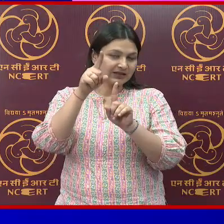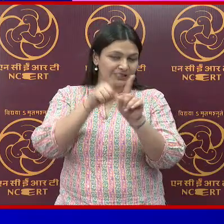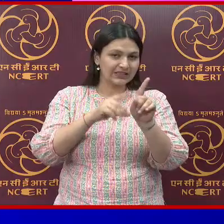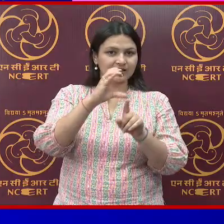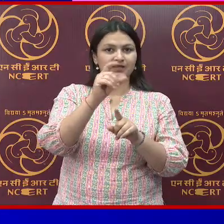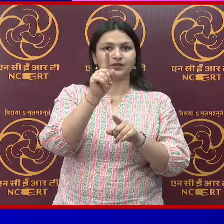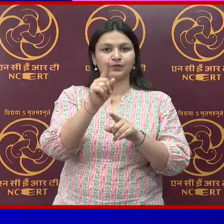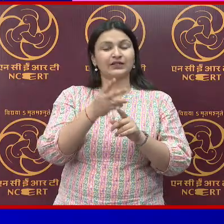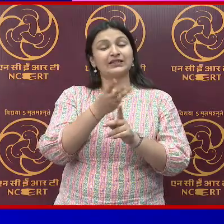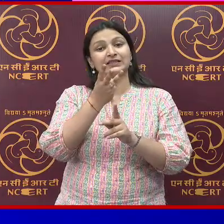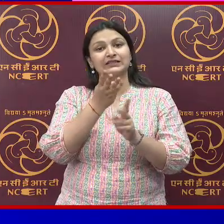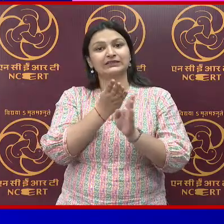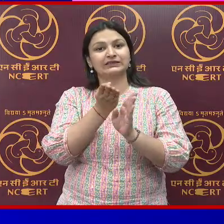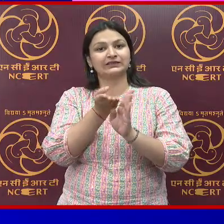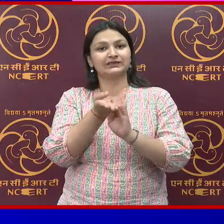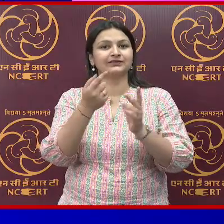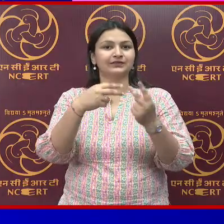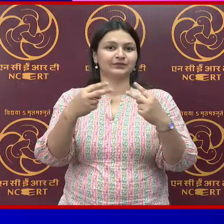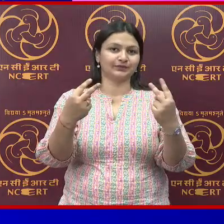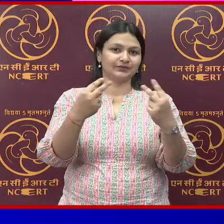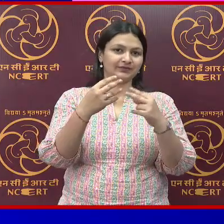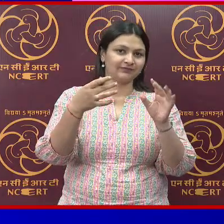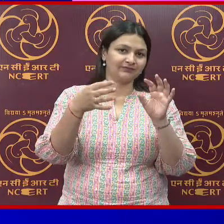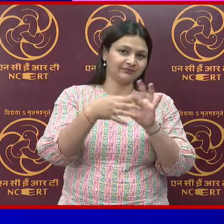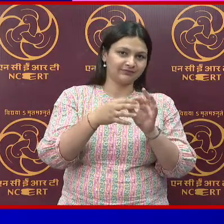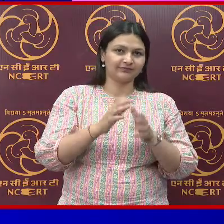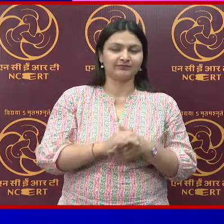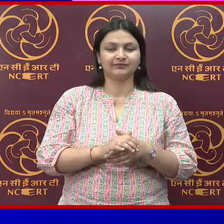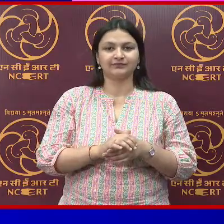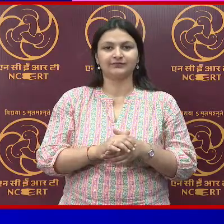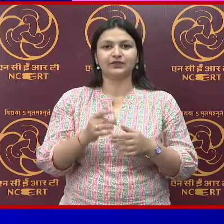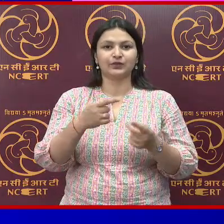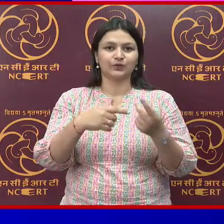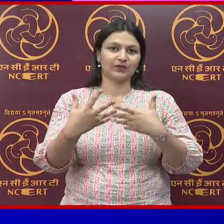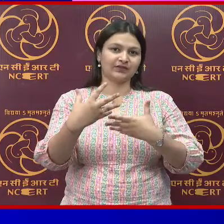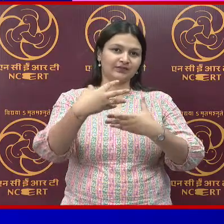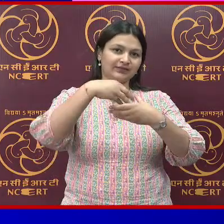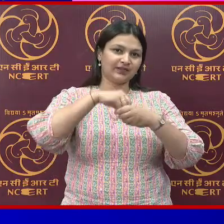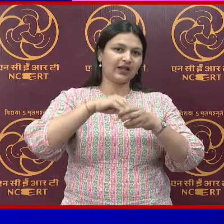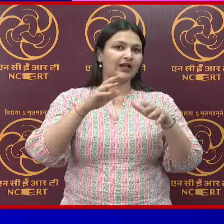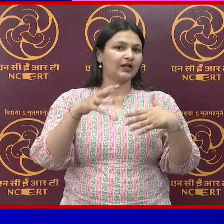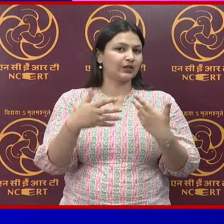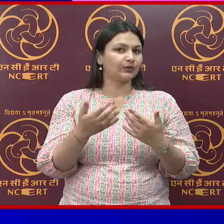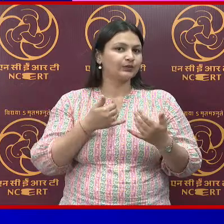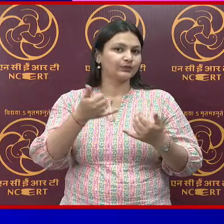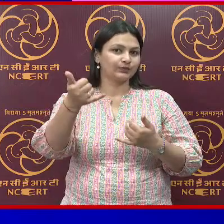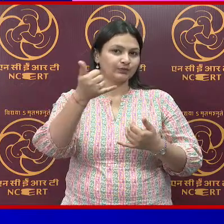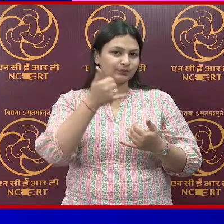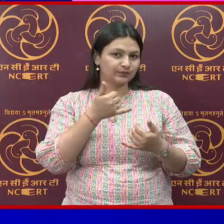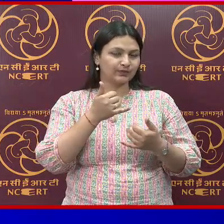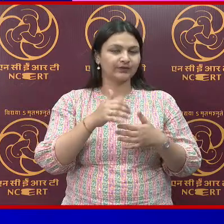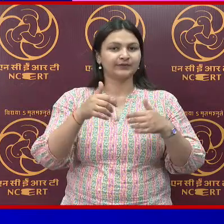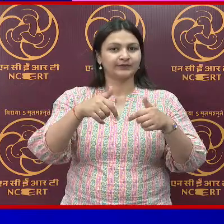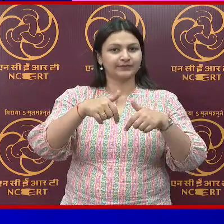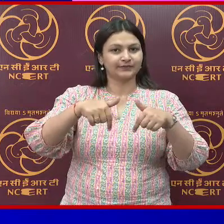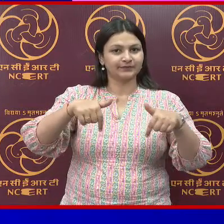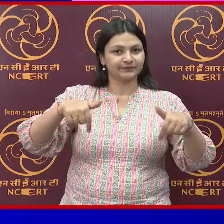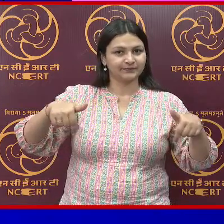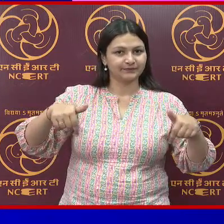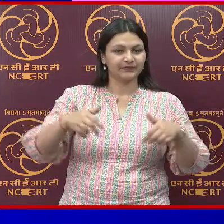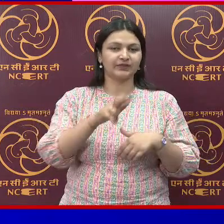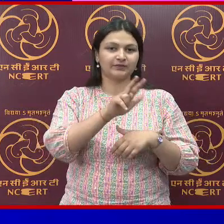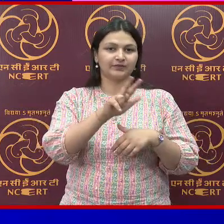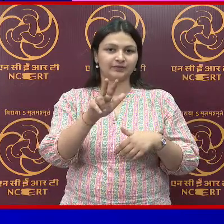three different mediums where you can connect with us. You can be the part of this session. You can call us on our number. It